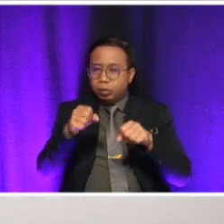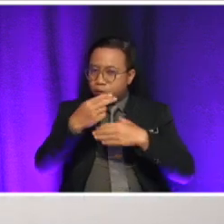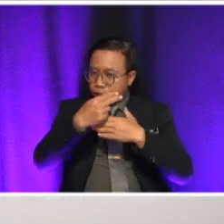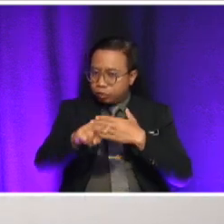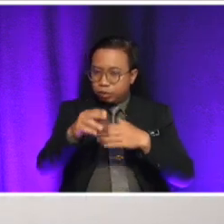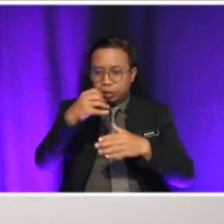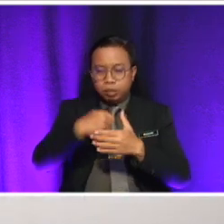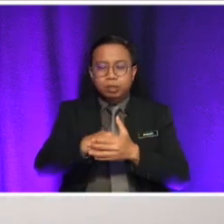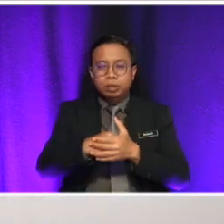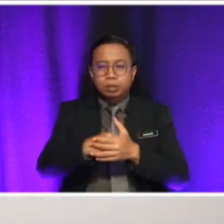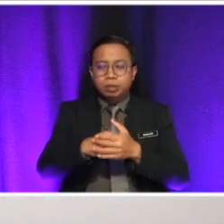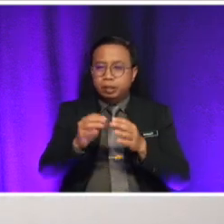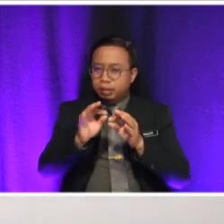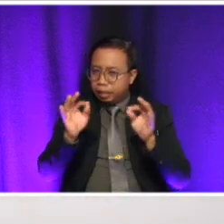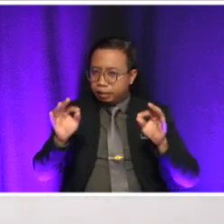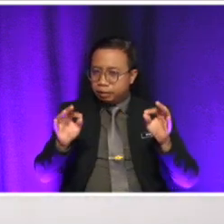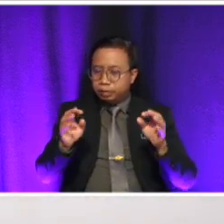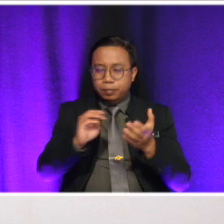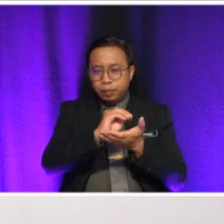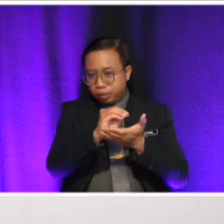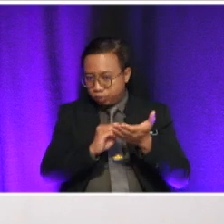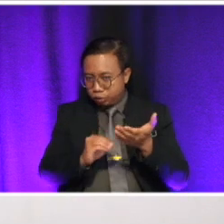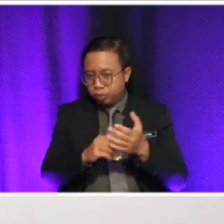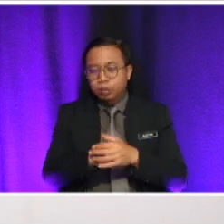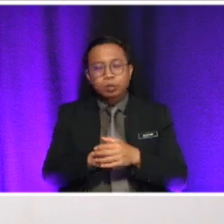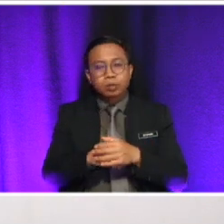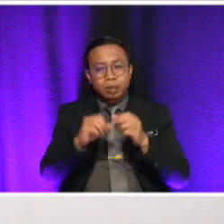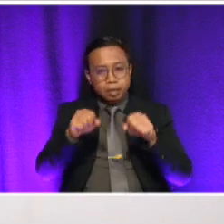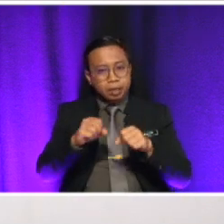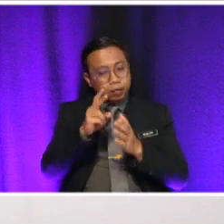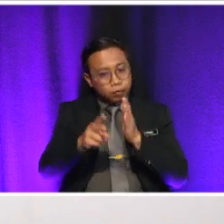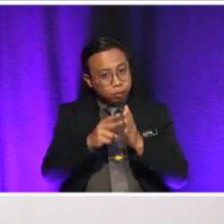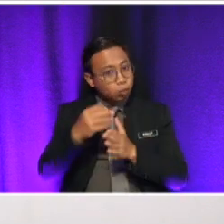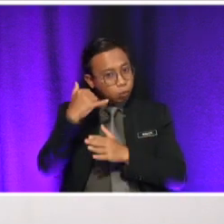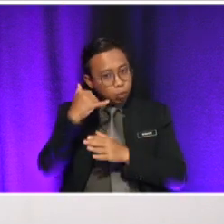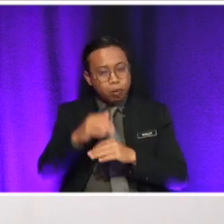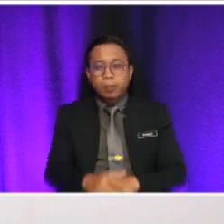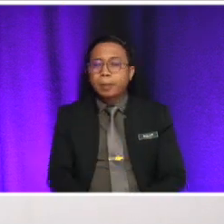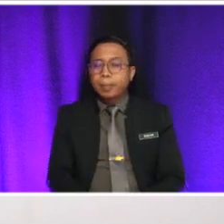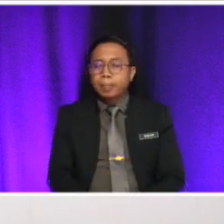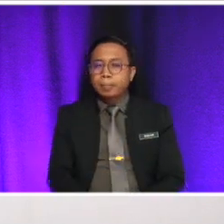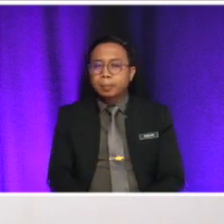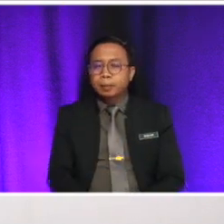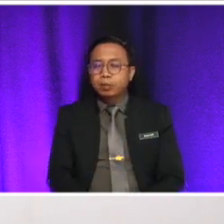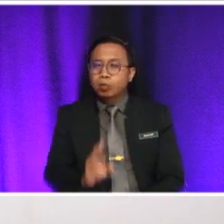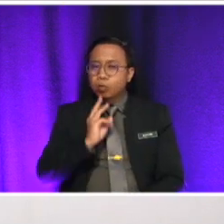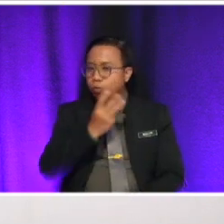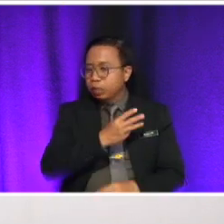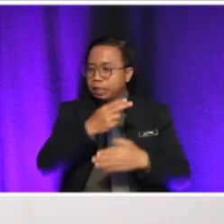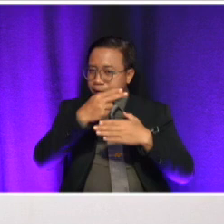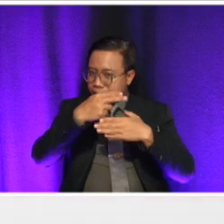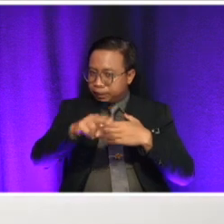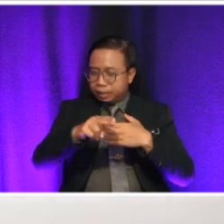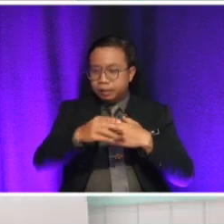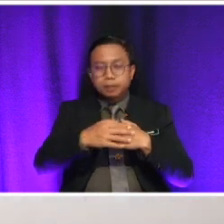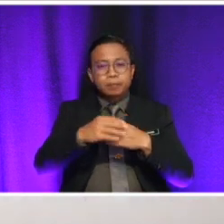in text messages and it could be also in video calls. Yes, so you know, which means we can just send these